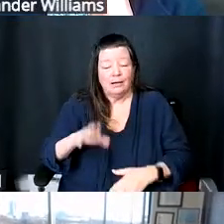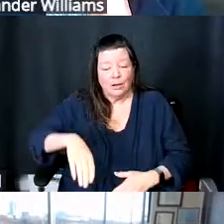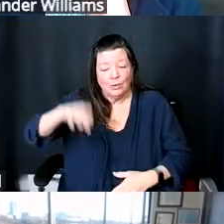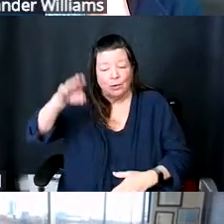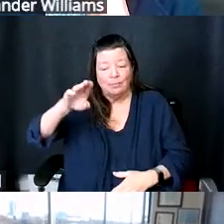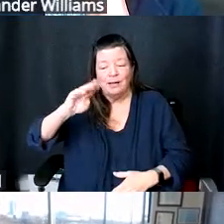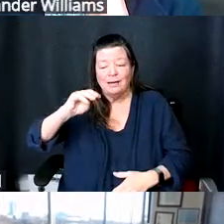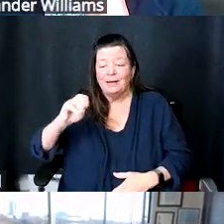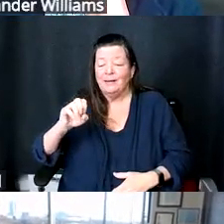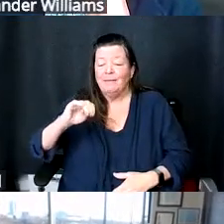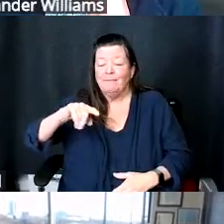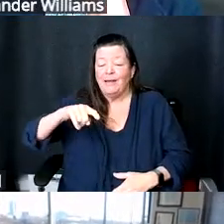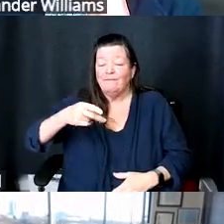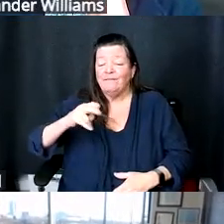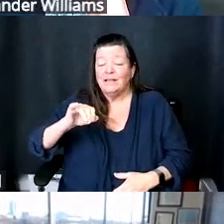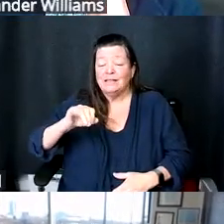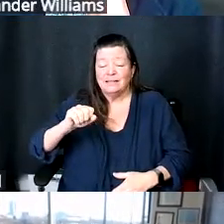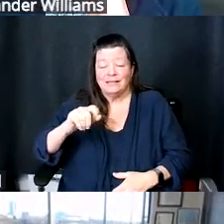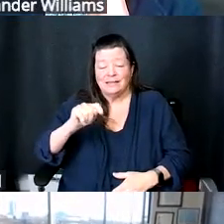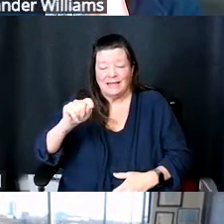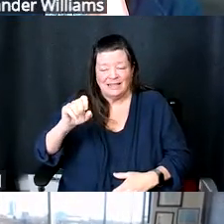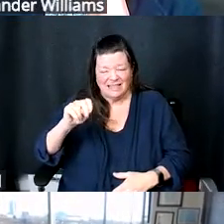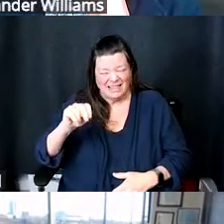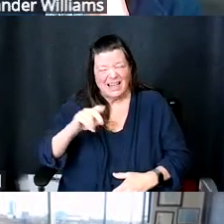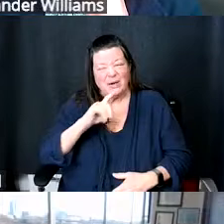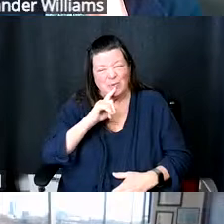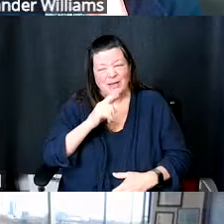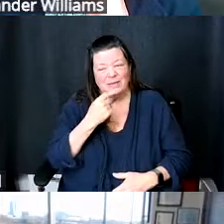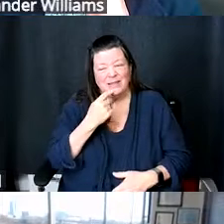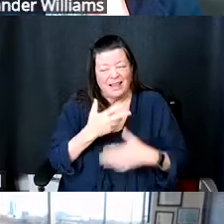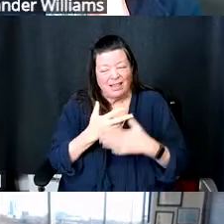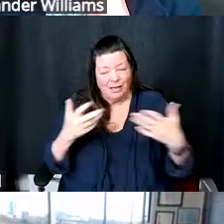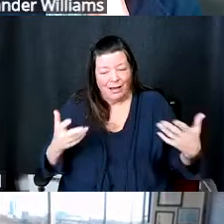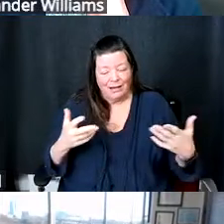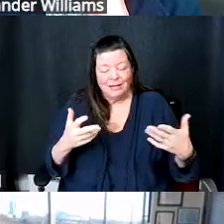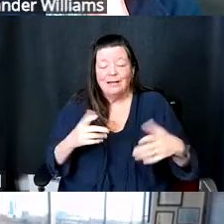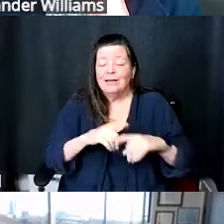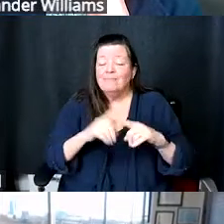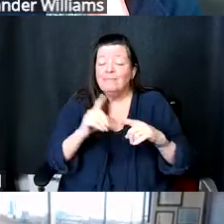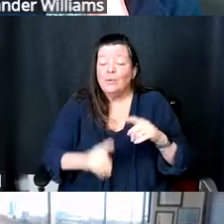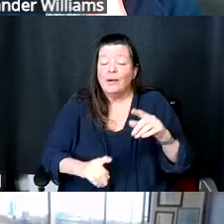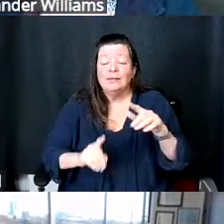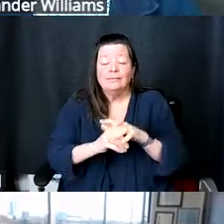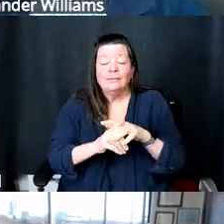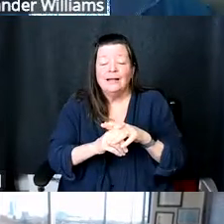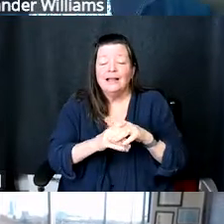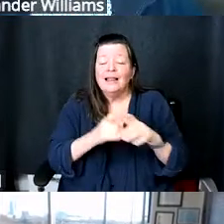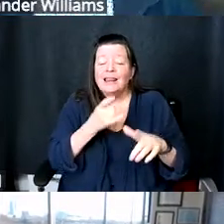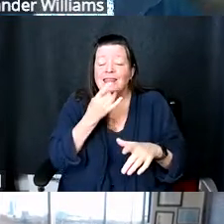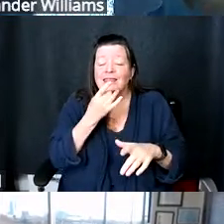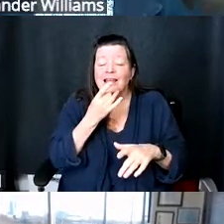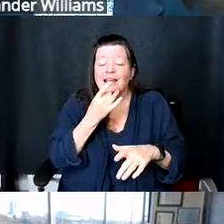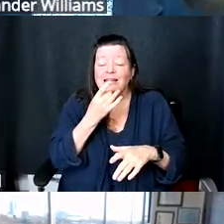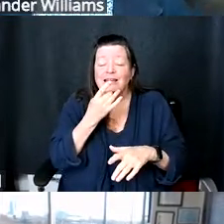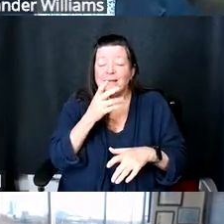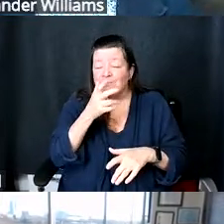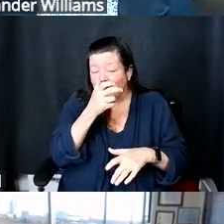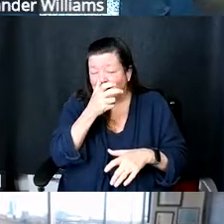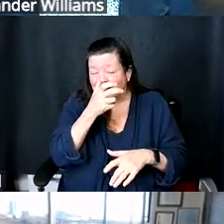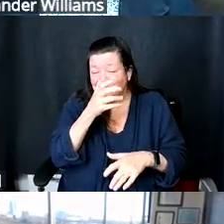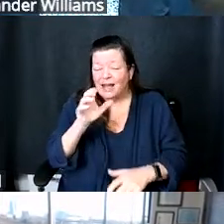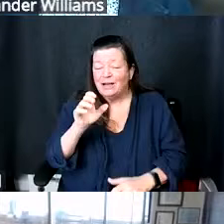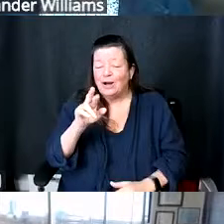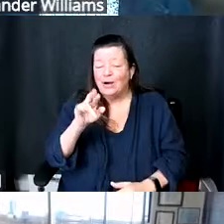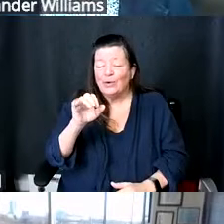so I do miss a lot of things about Memphis, but one of the things that's popping into my mind are lightning bugs. And crickets. We